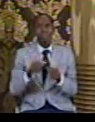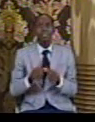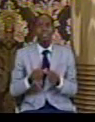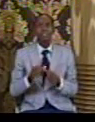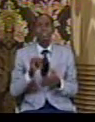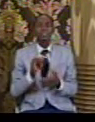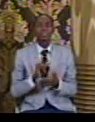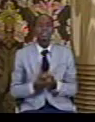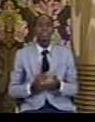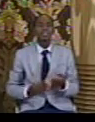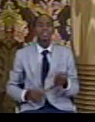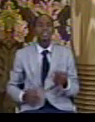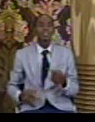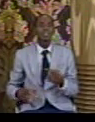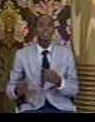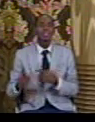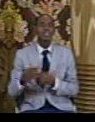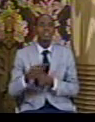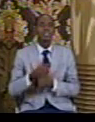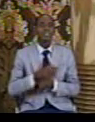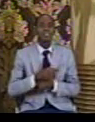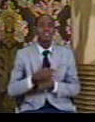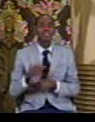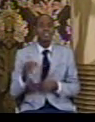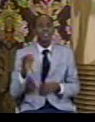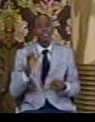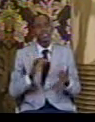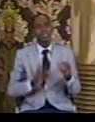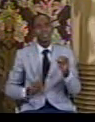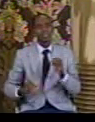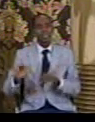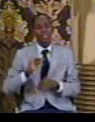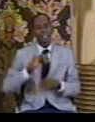remember that day. Oh, I will